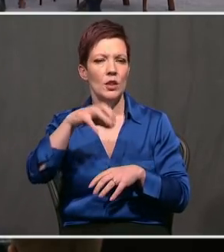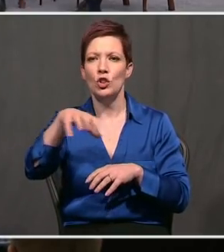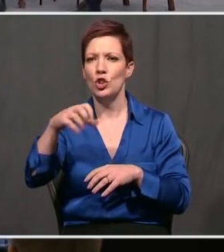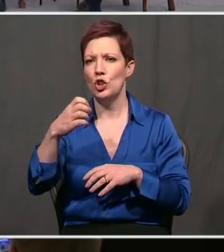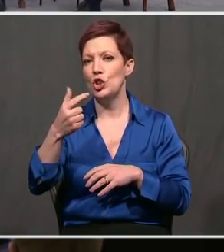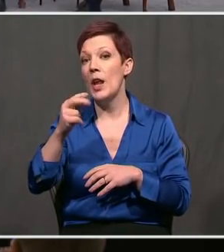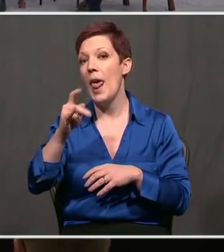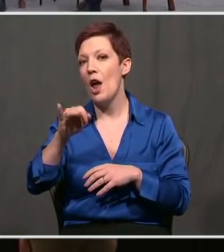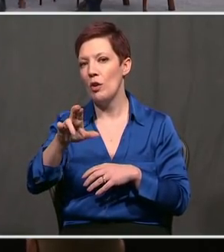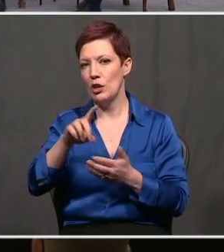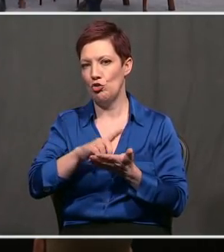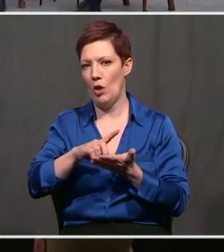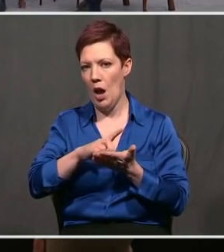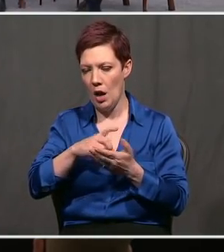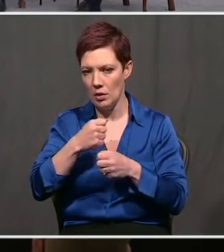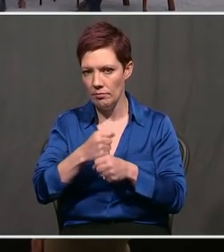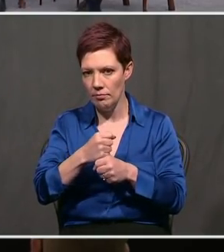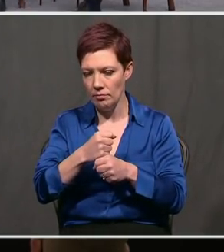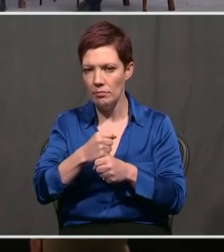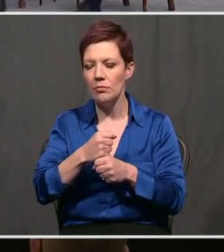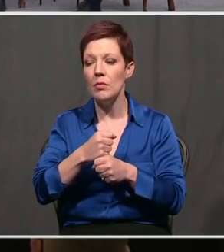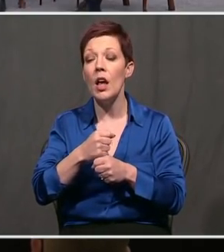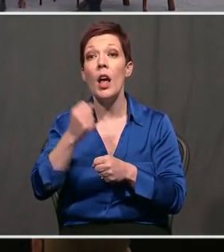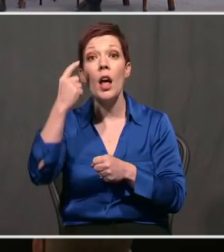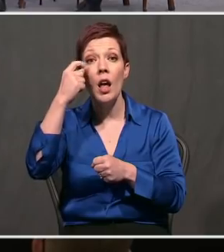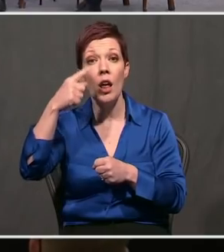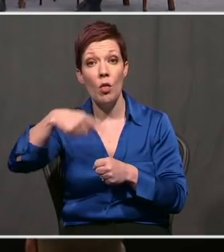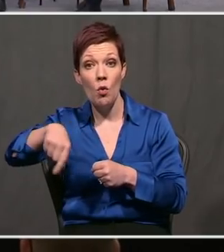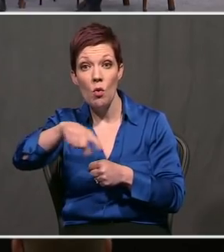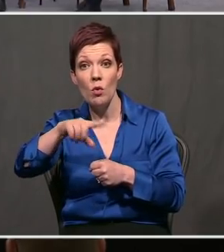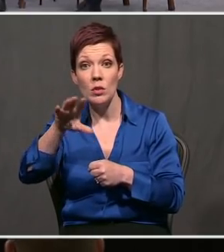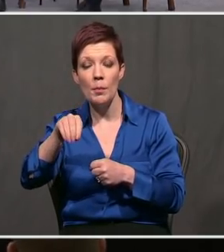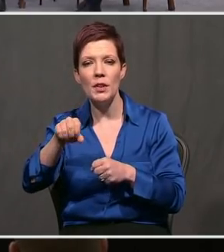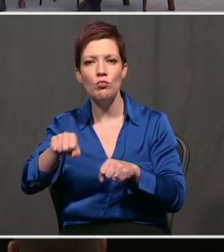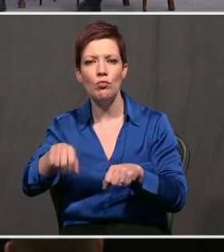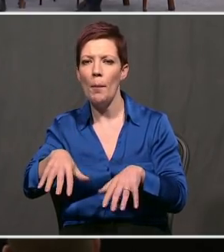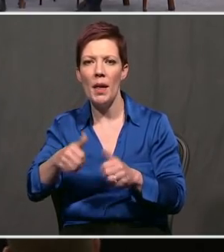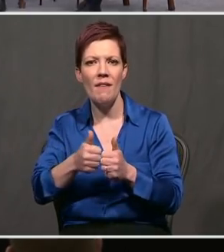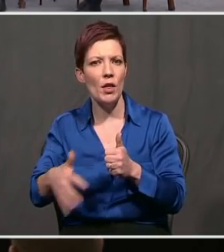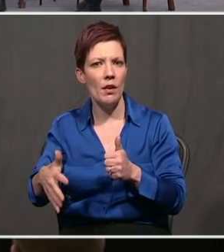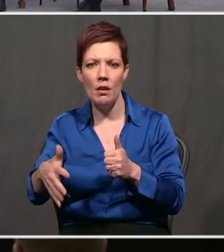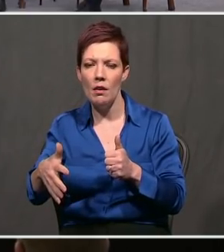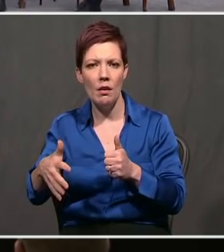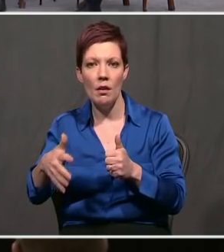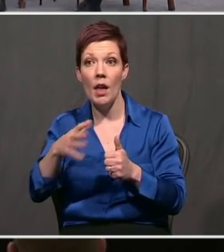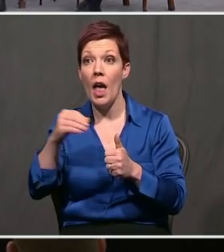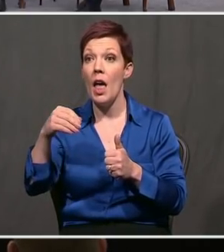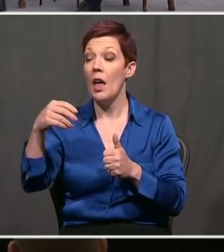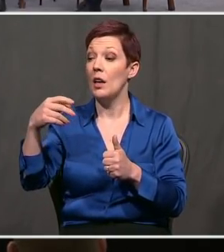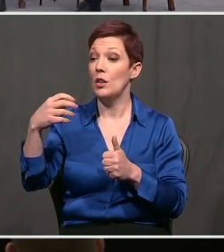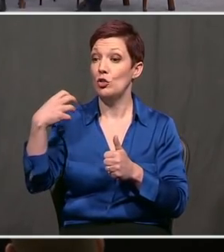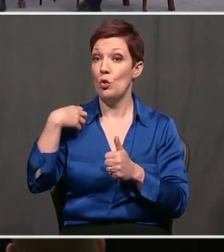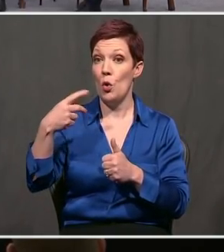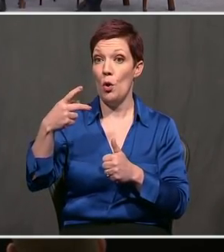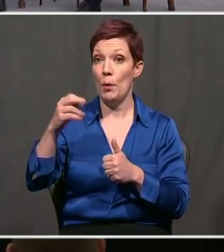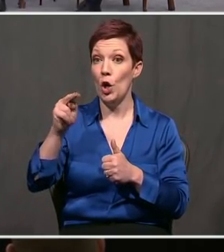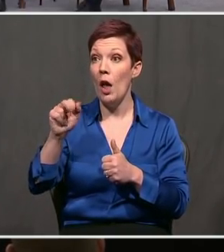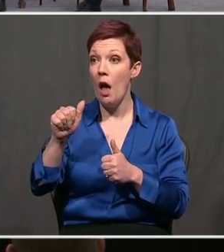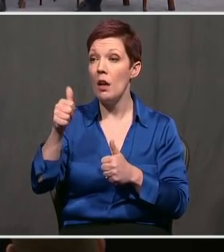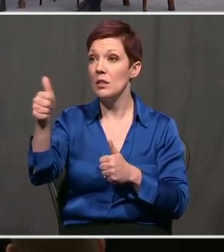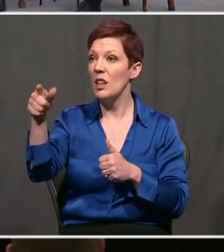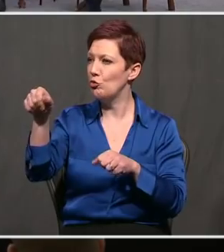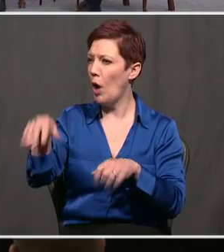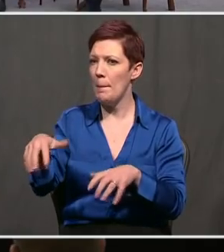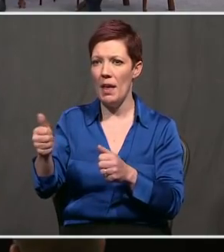folks dropped everything that they were doing. General Perna moved, gave up his command, moved. These